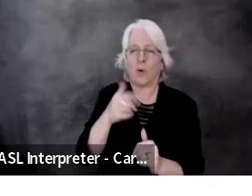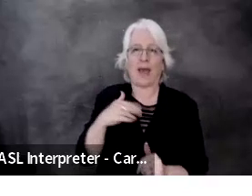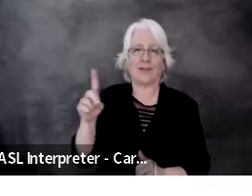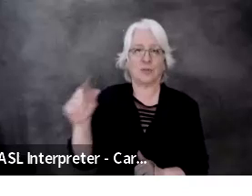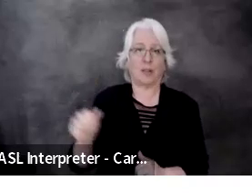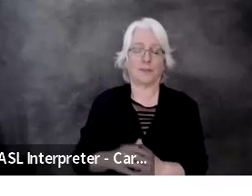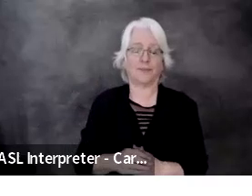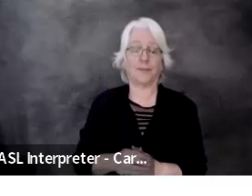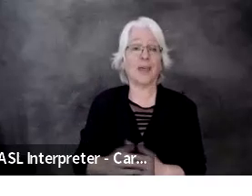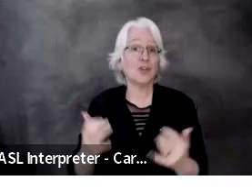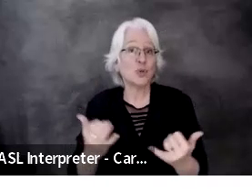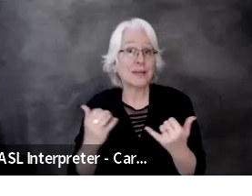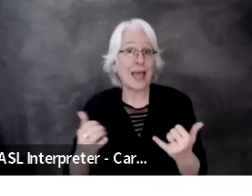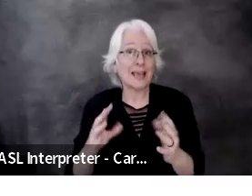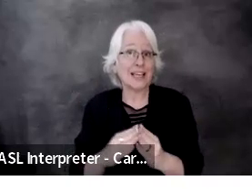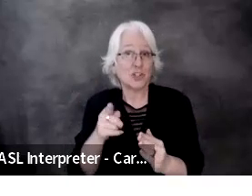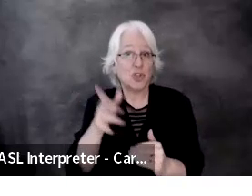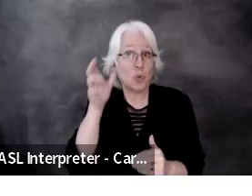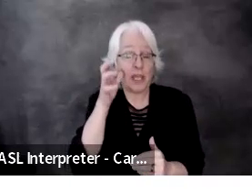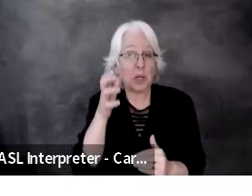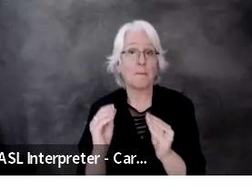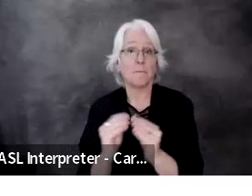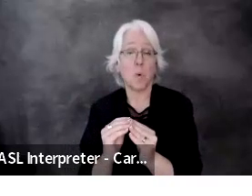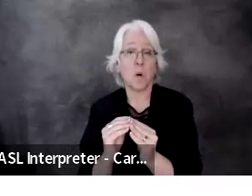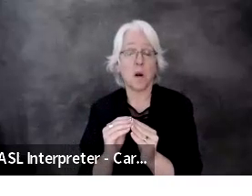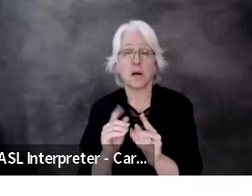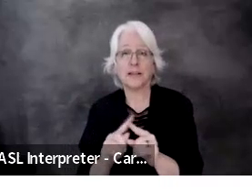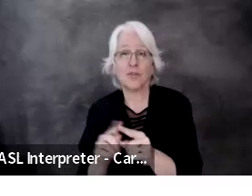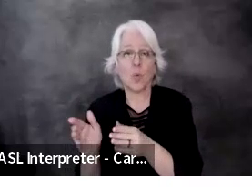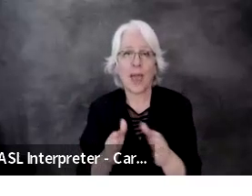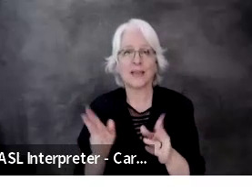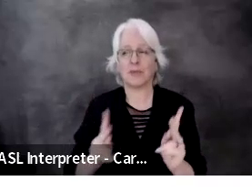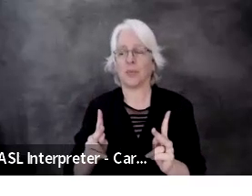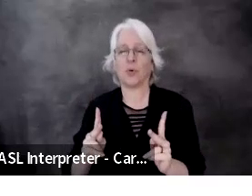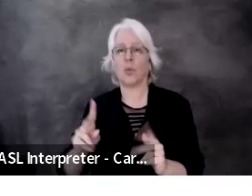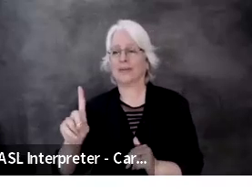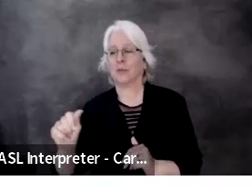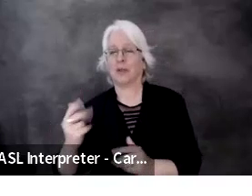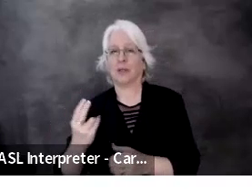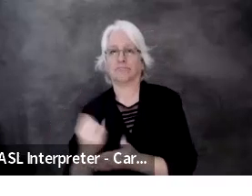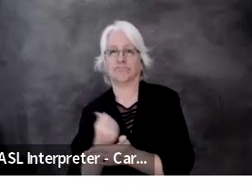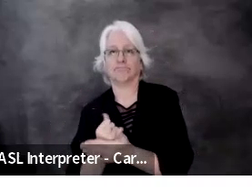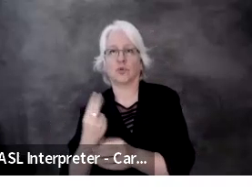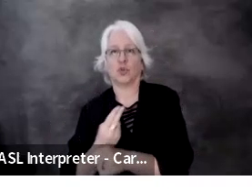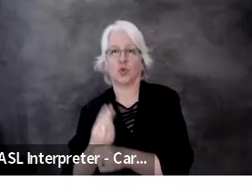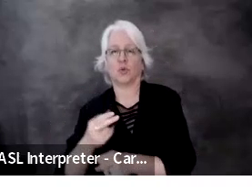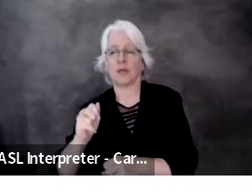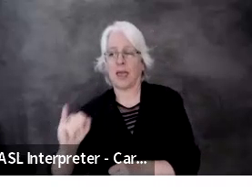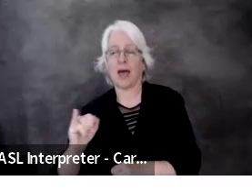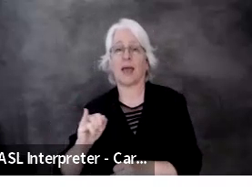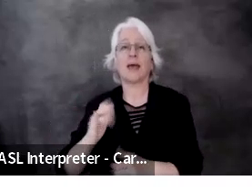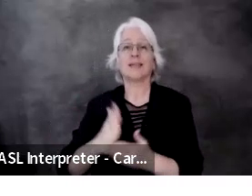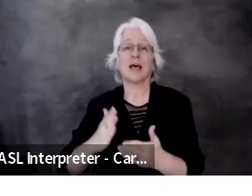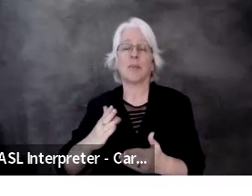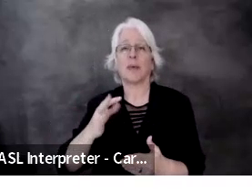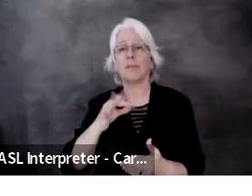today's session is hopefully more about some of the ways in which people with disabilities use AI, some of the benefits, some of the risks, some